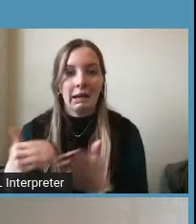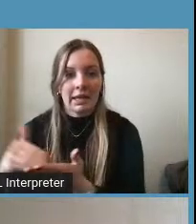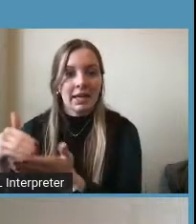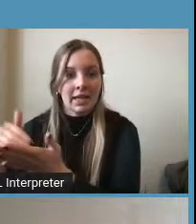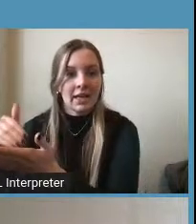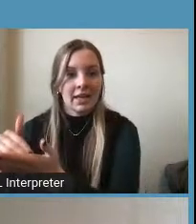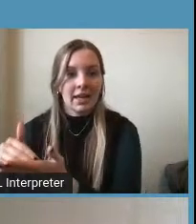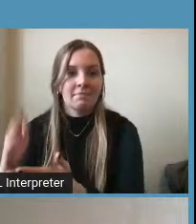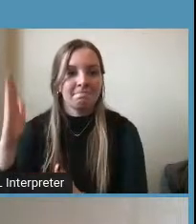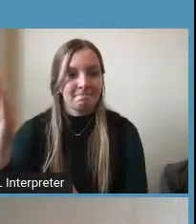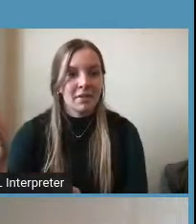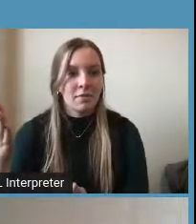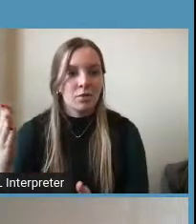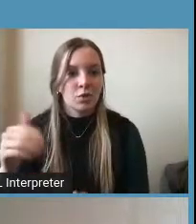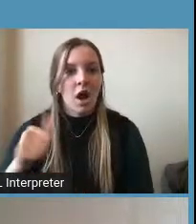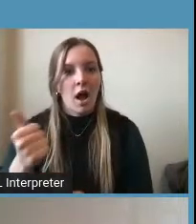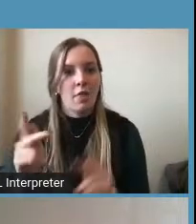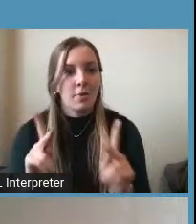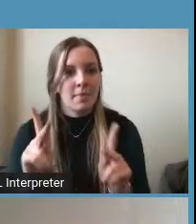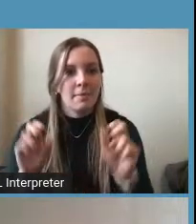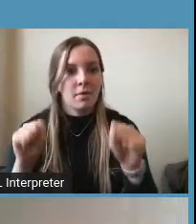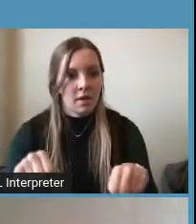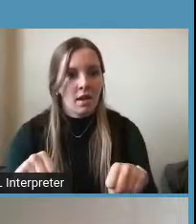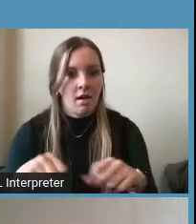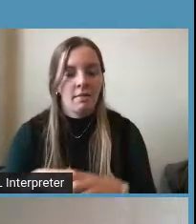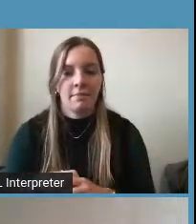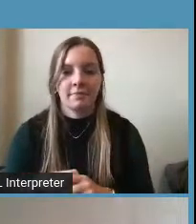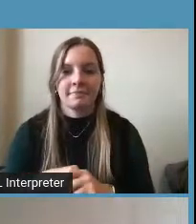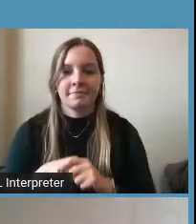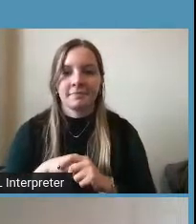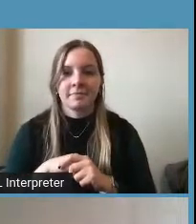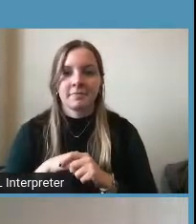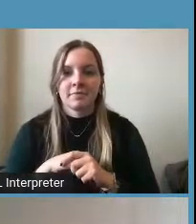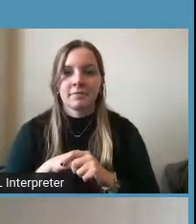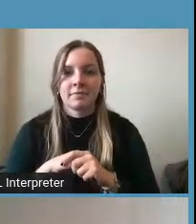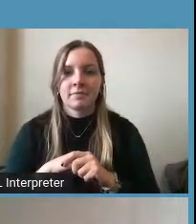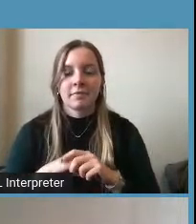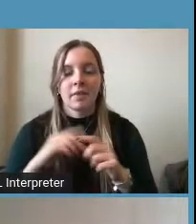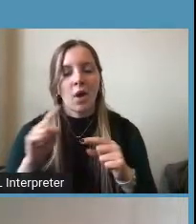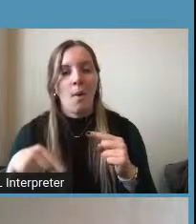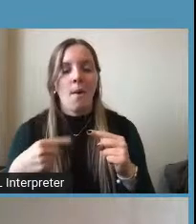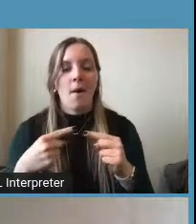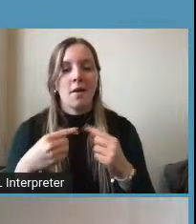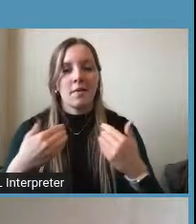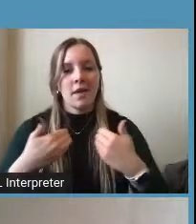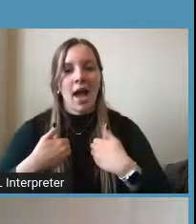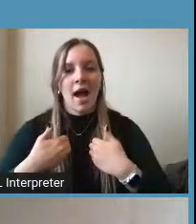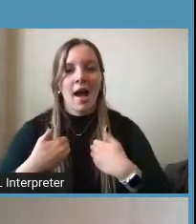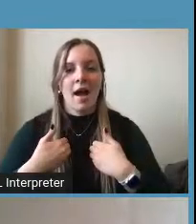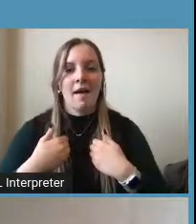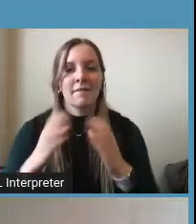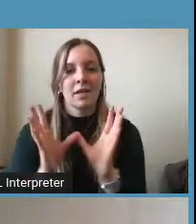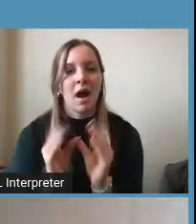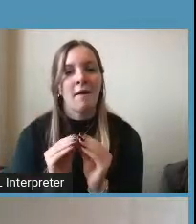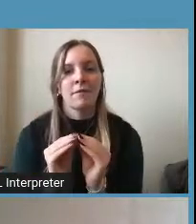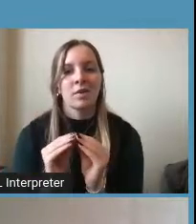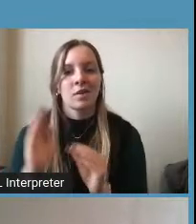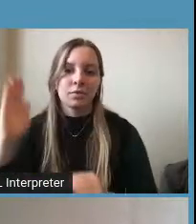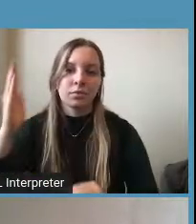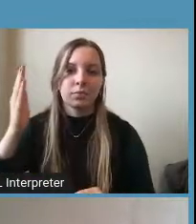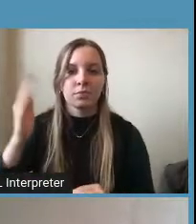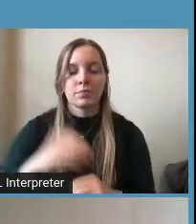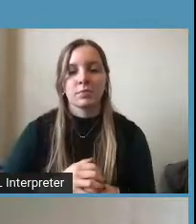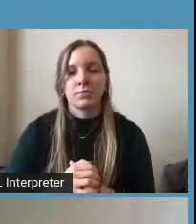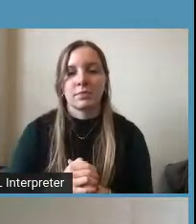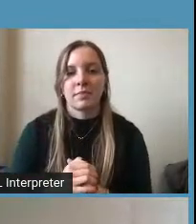when we go out in the world and to conferences and things, we hear people give the advice that you just take a lot of pictures. Take a lot of